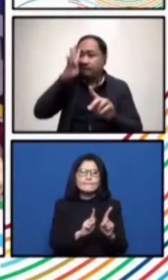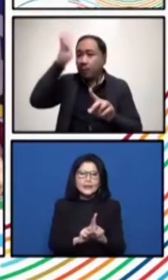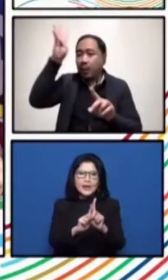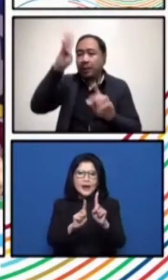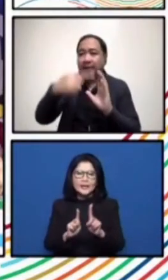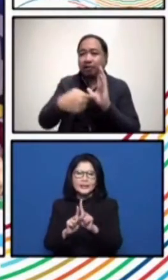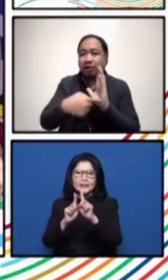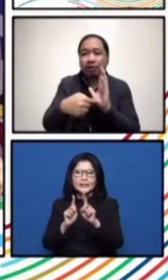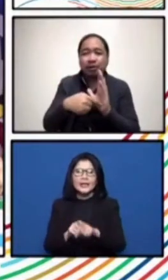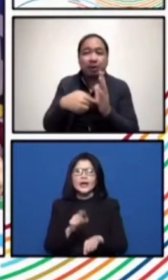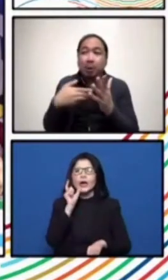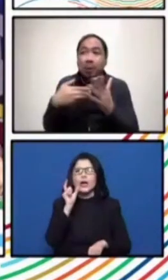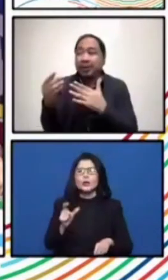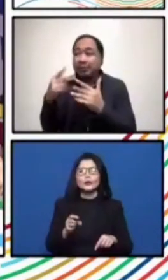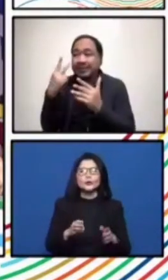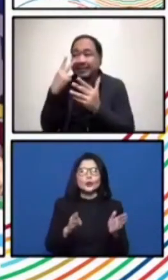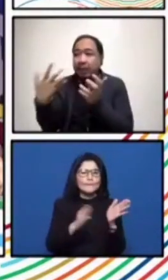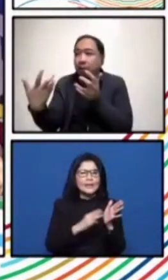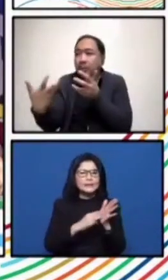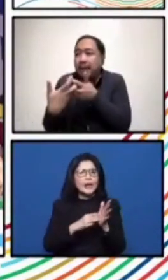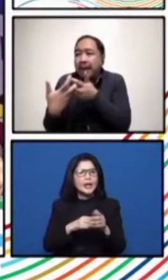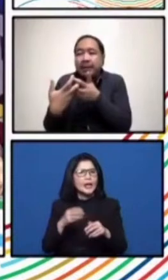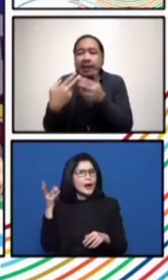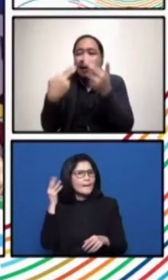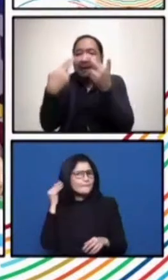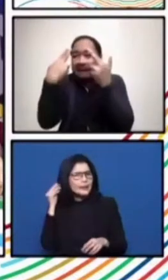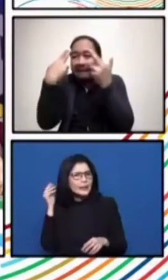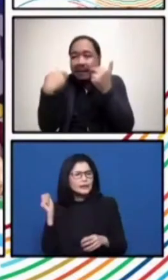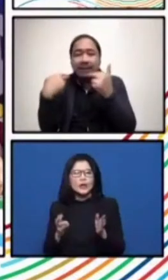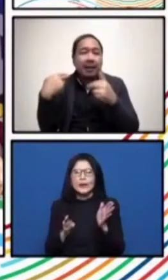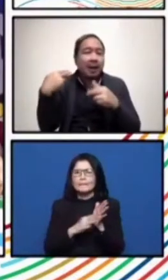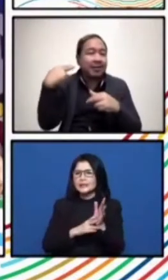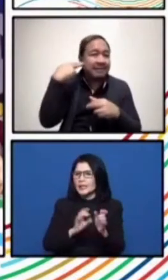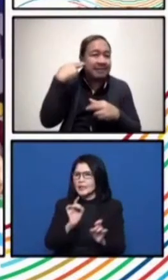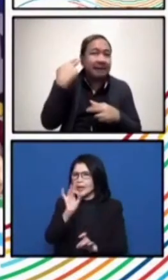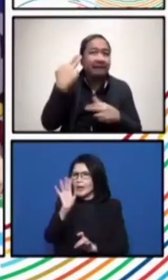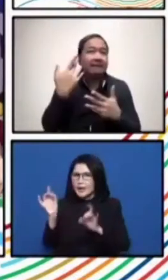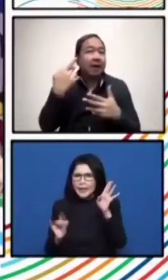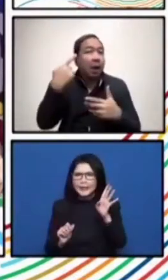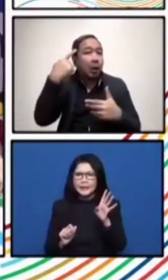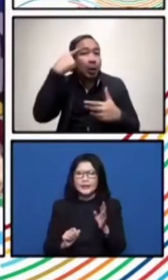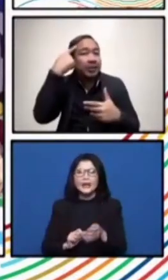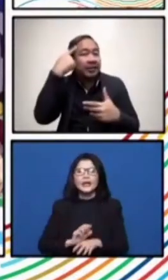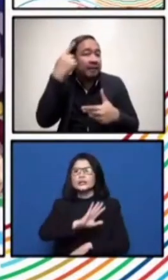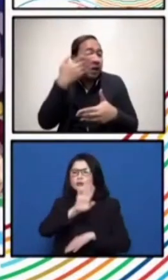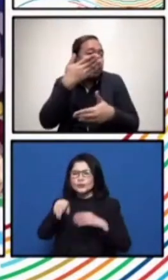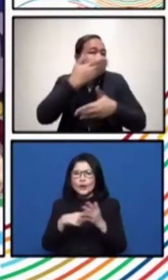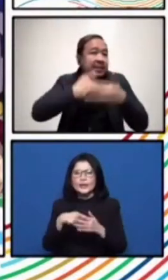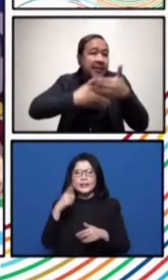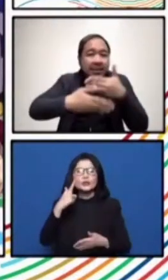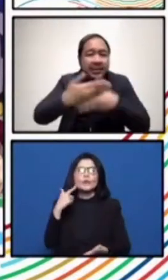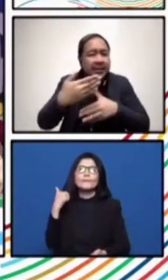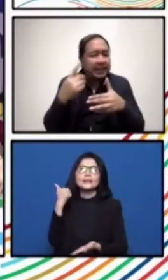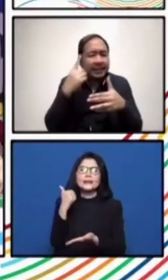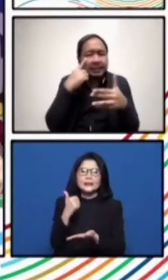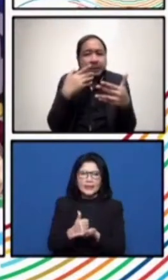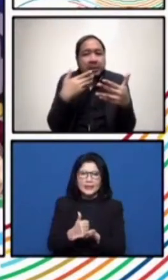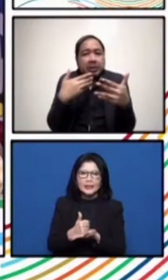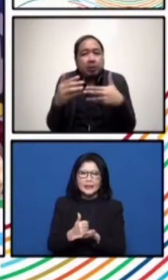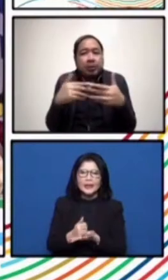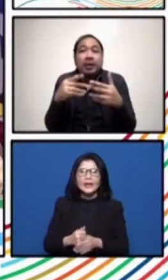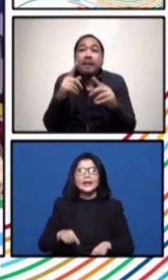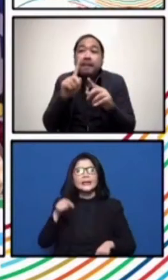with cognitive disability or with hearing impairment and this I think is important because it just uplifts everyone